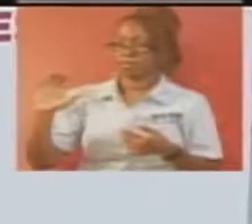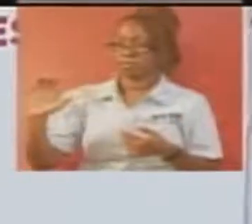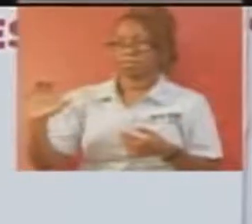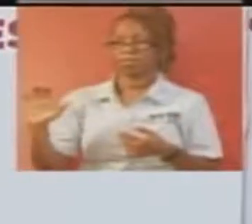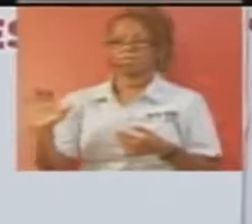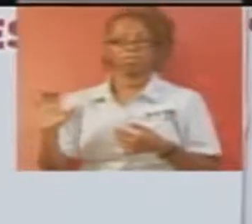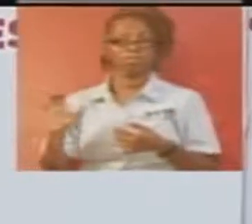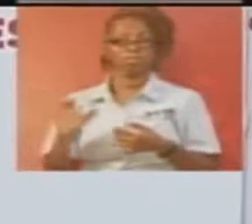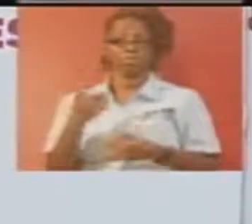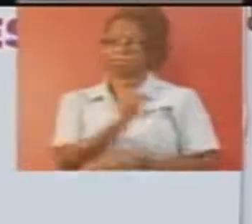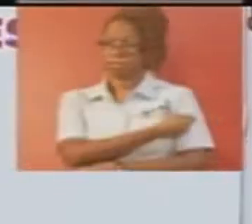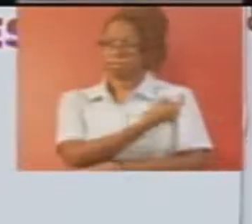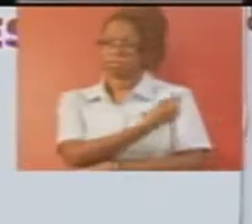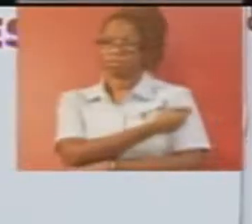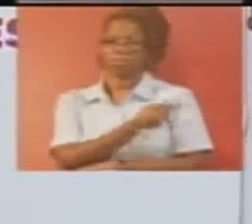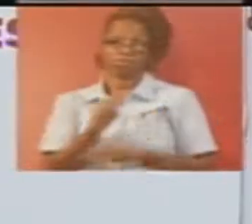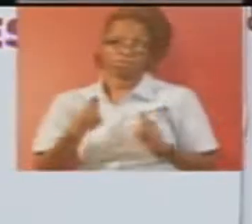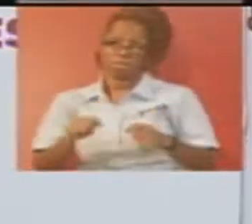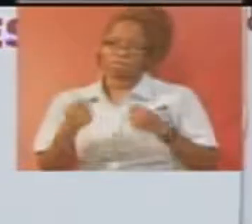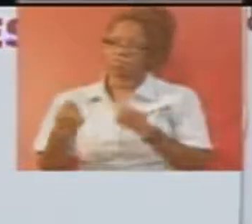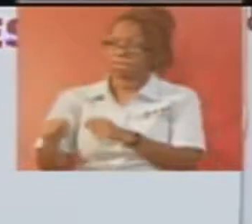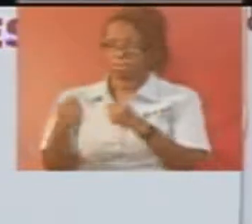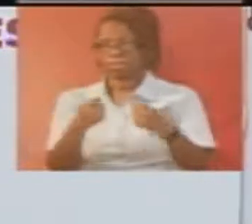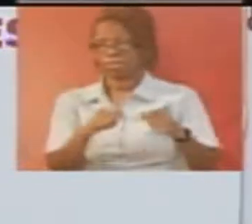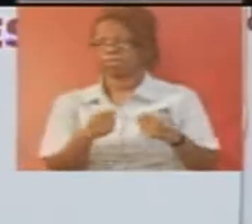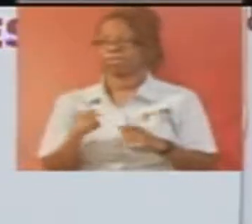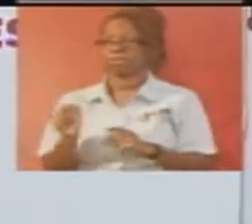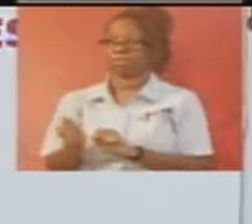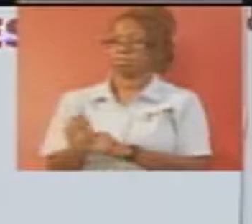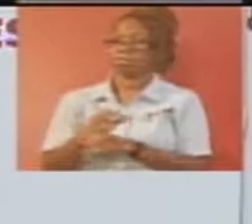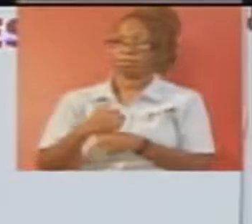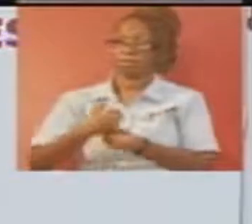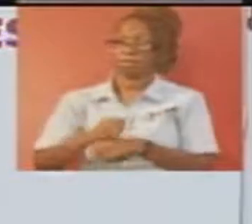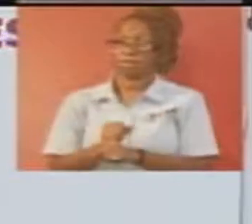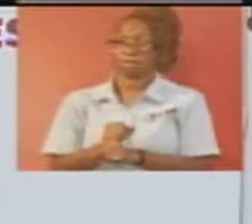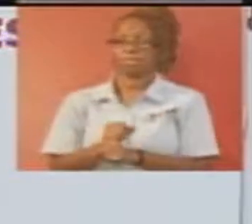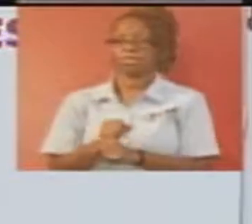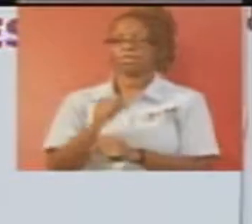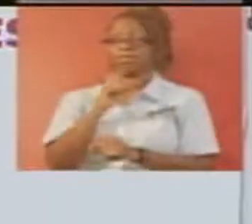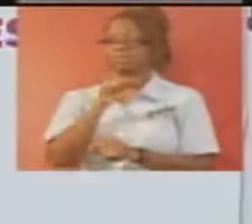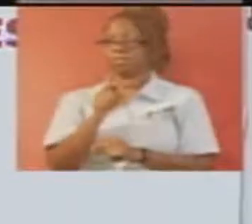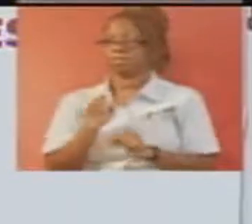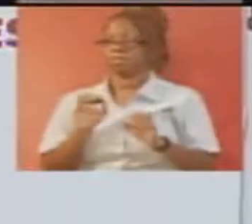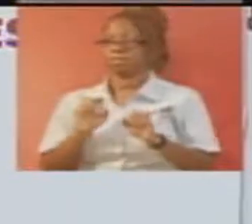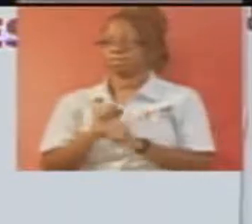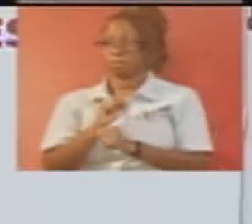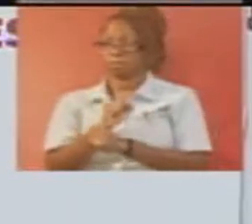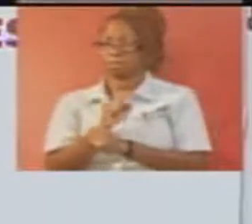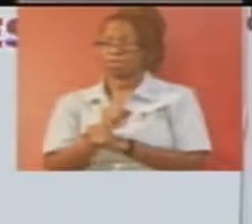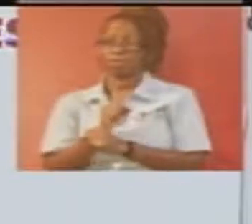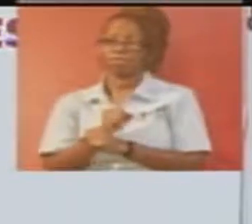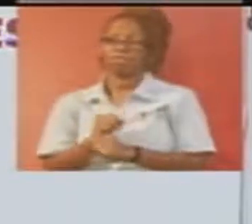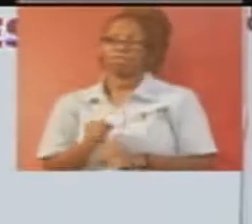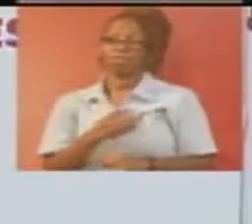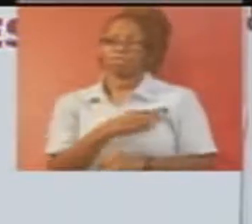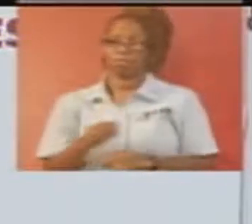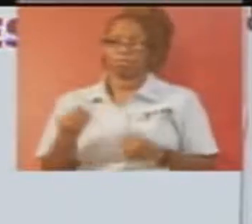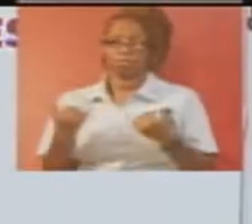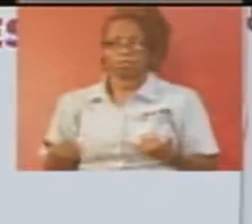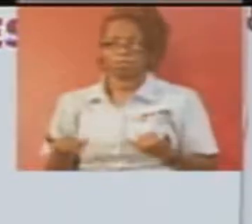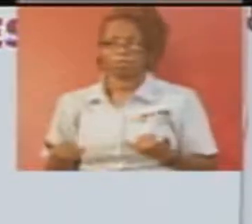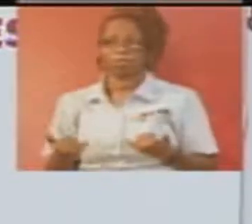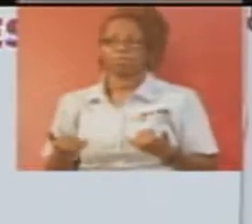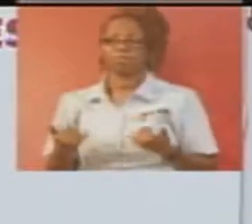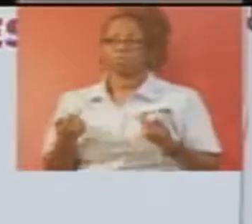clinical trials, meaning that they're being tested in humans. Now, there's no vaccine candidate that has been fully completed